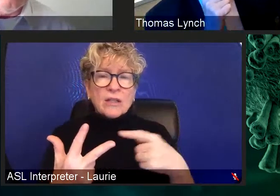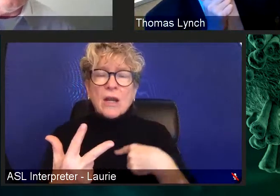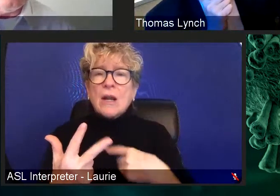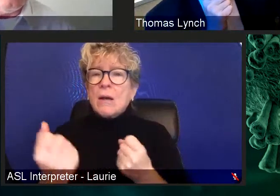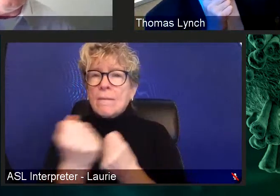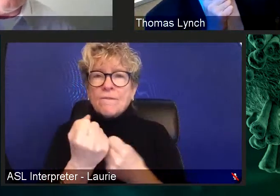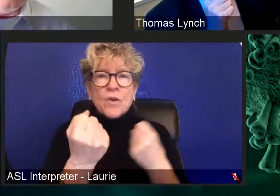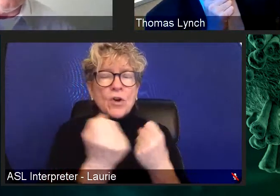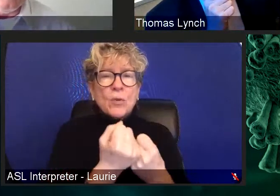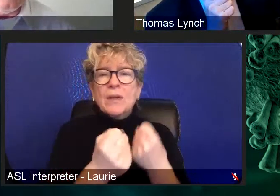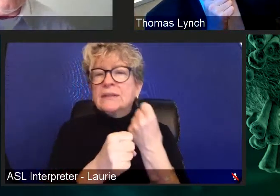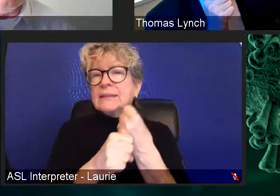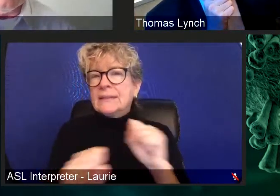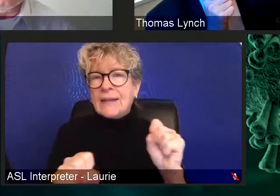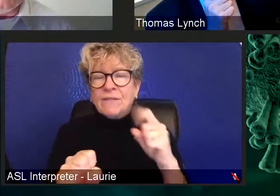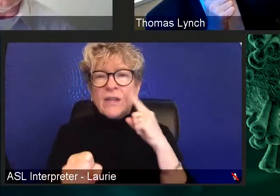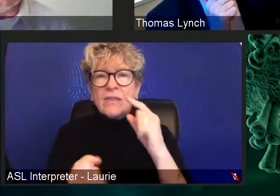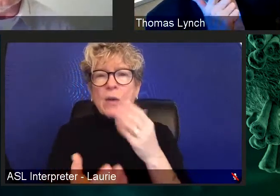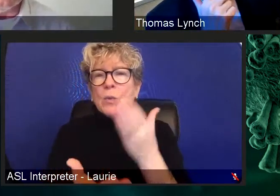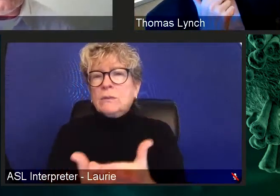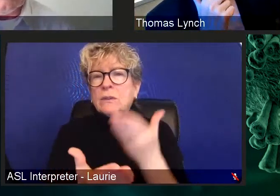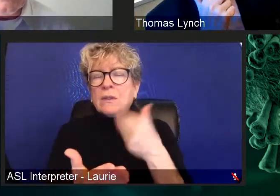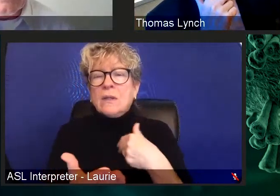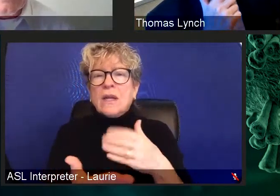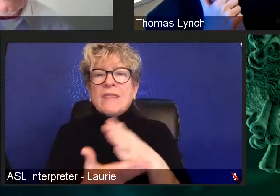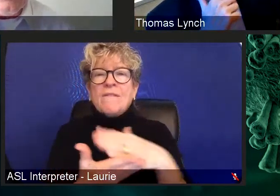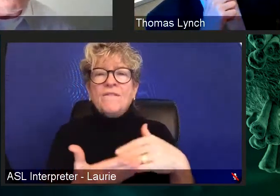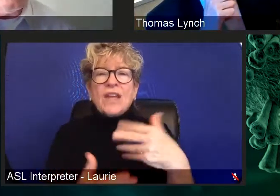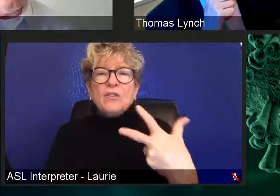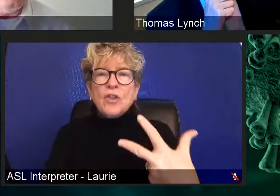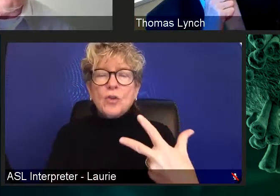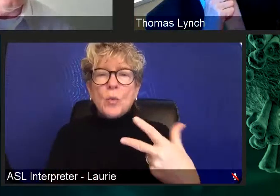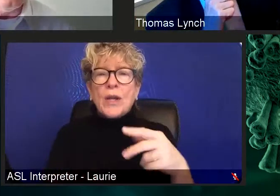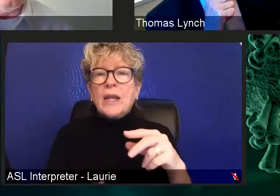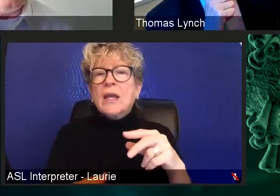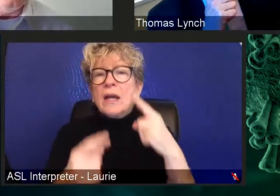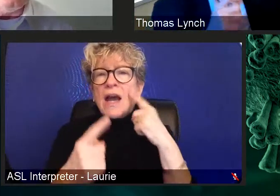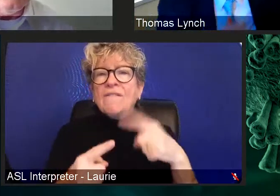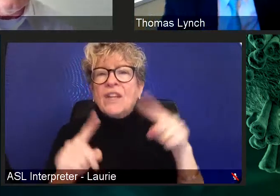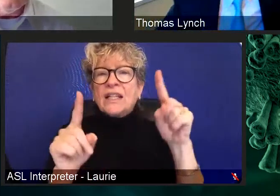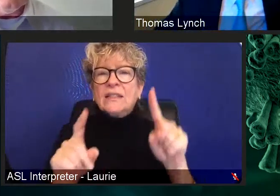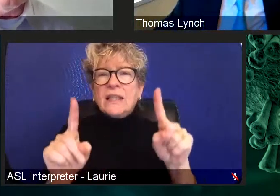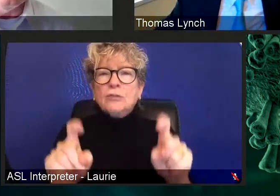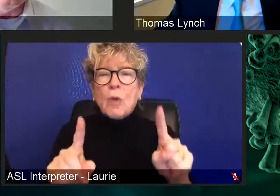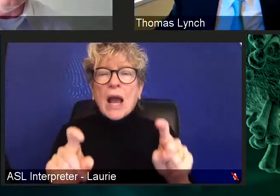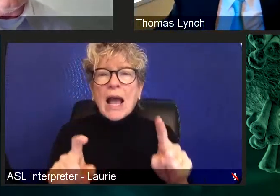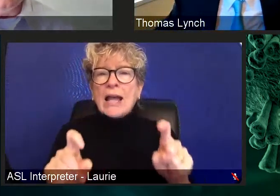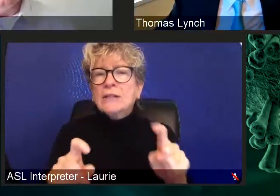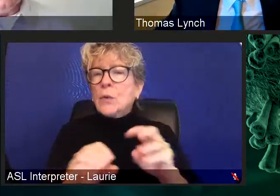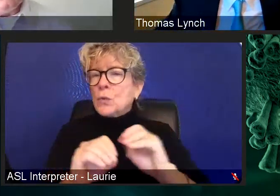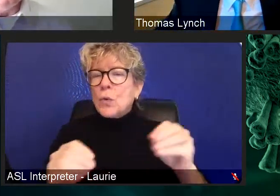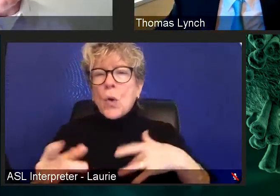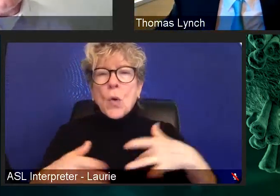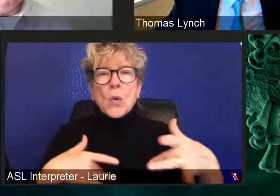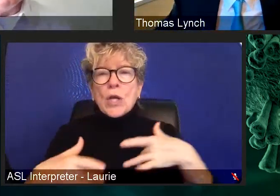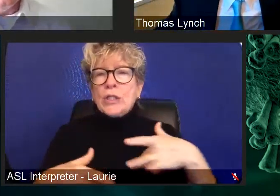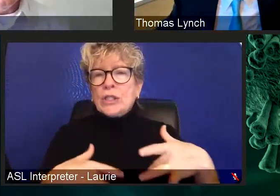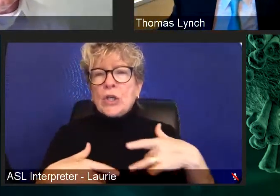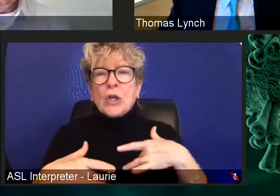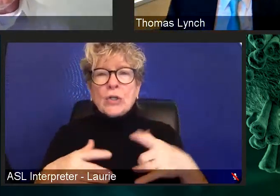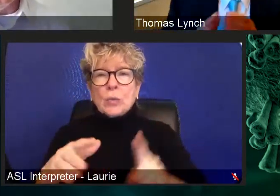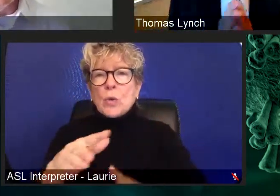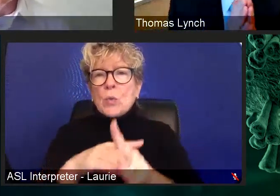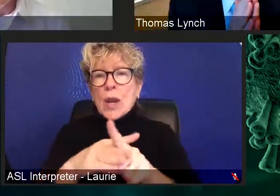the safety that was demonstrated in the phase 3 efficacy trials, and there were no concerns raised similar to these